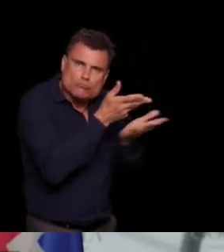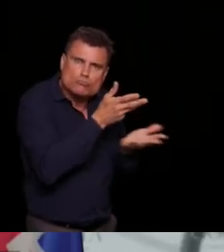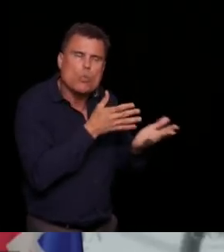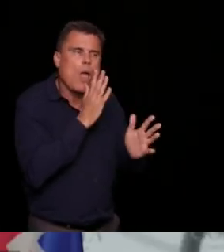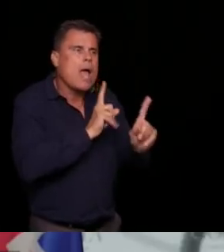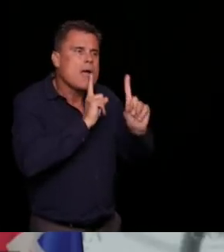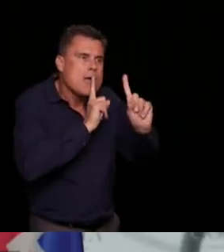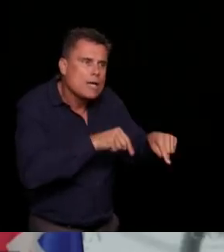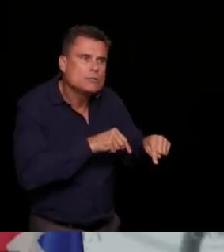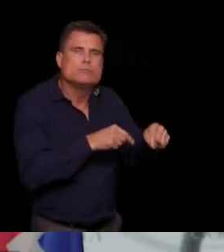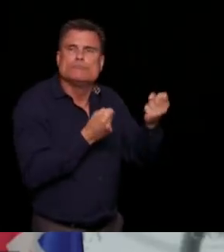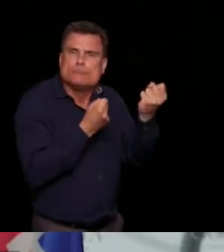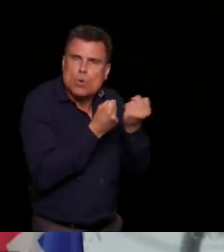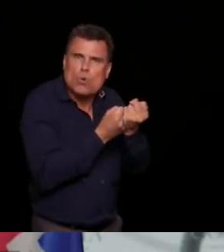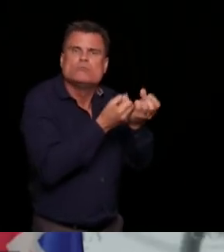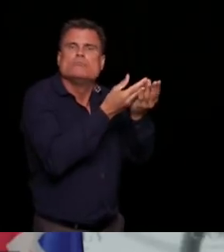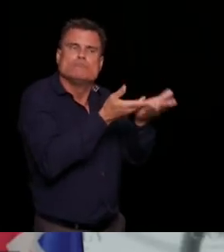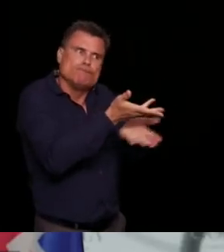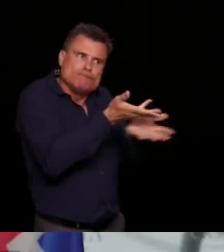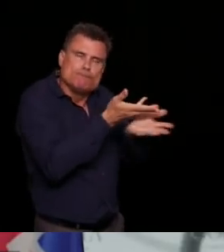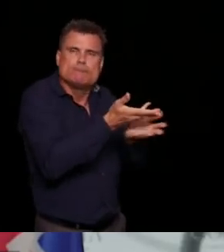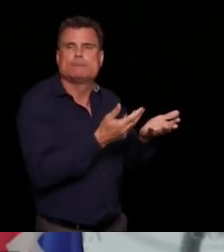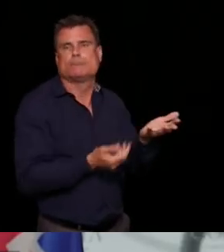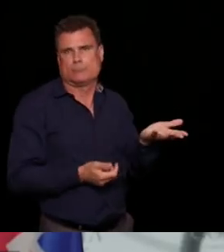comes from Marcella Bernardo, News